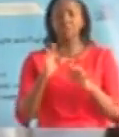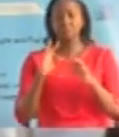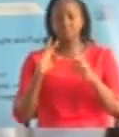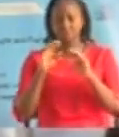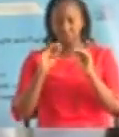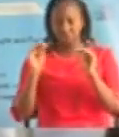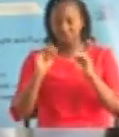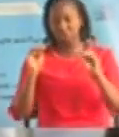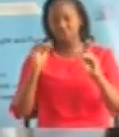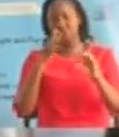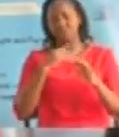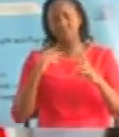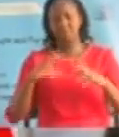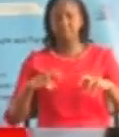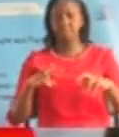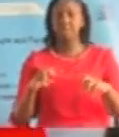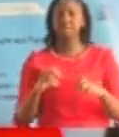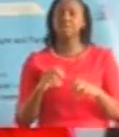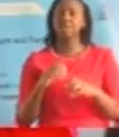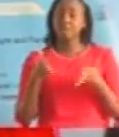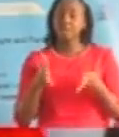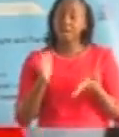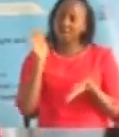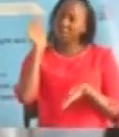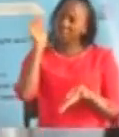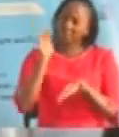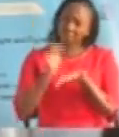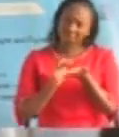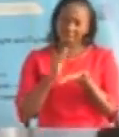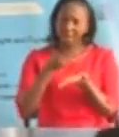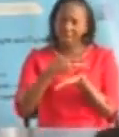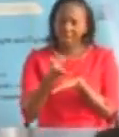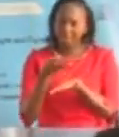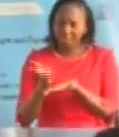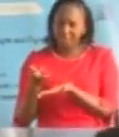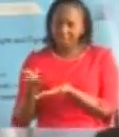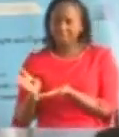We have reduced expenditure significantly.